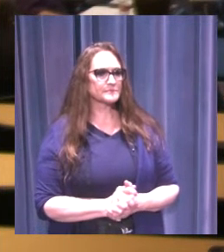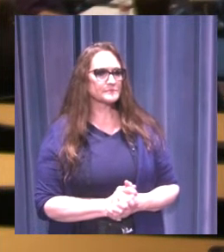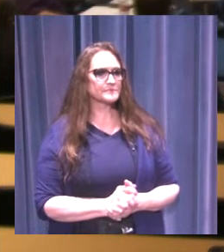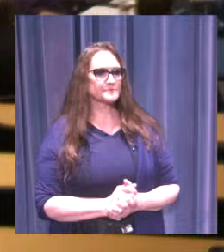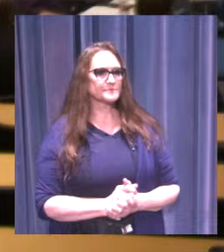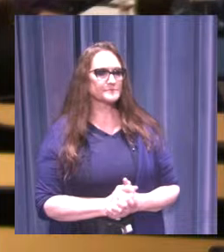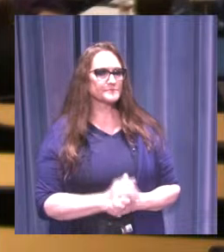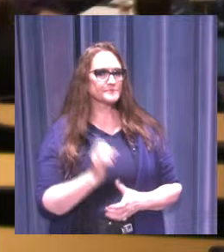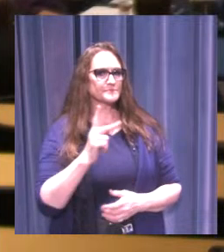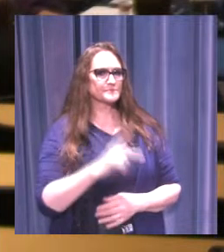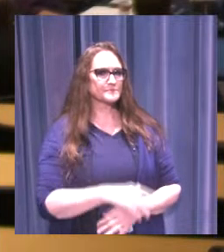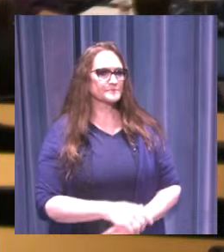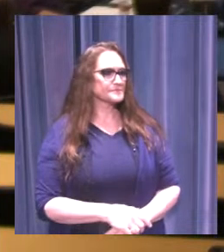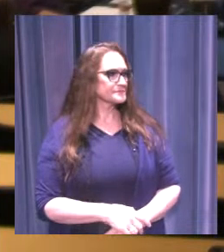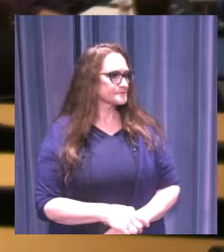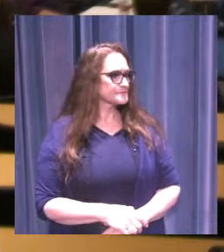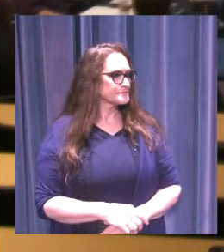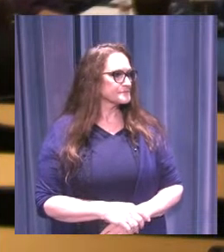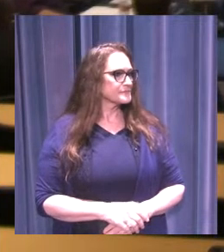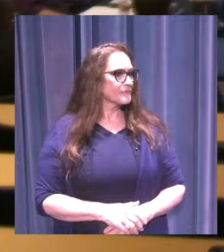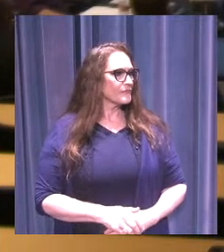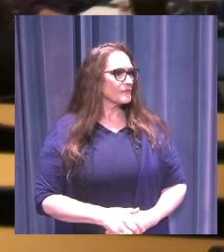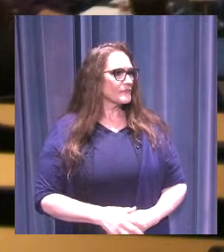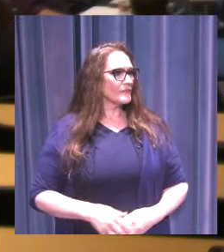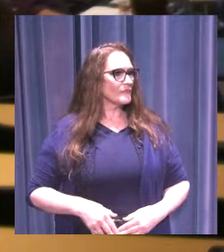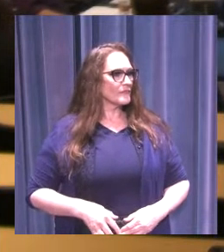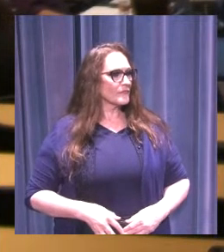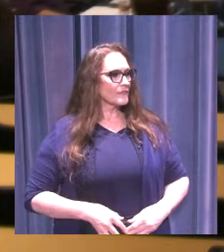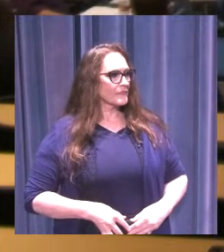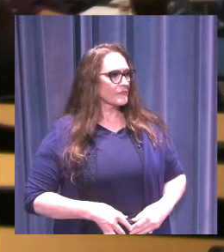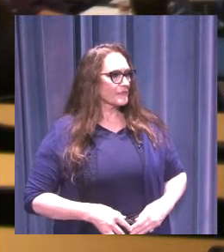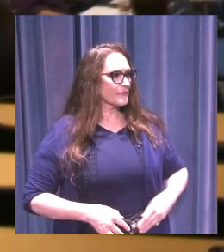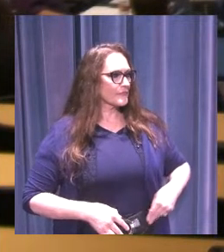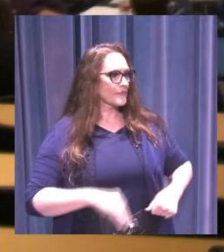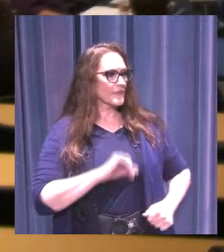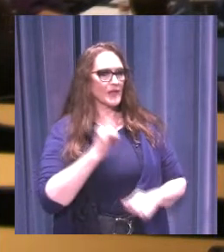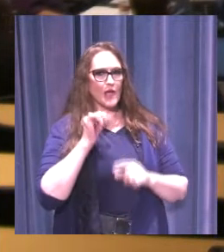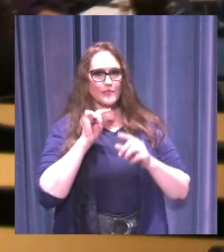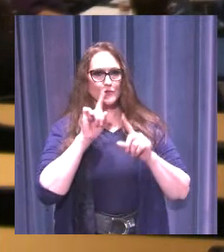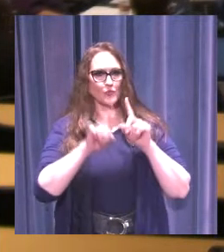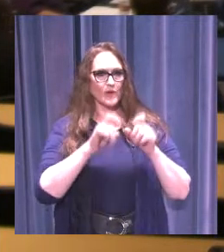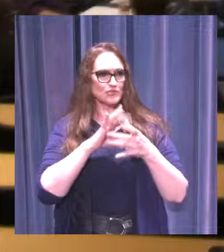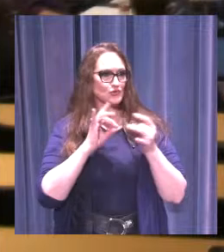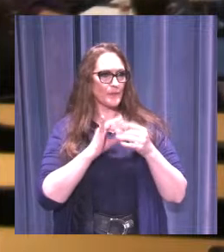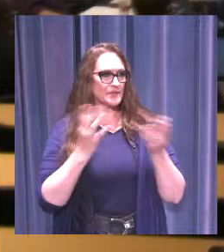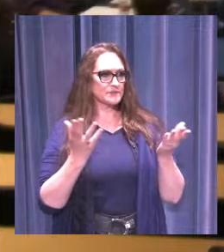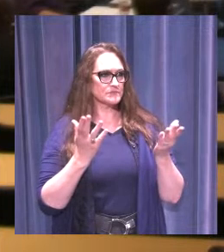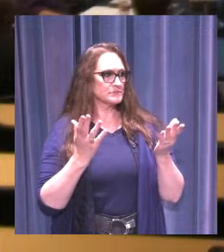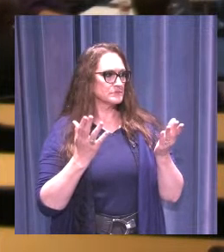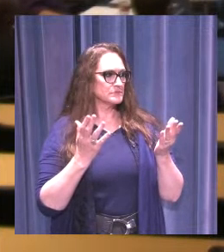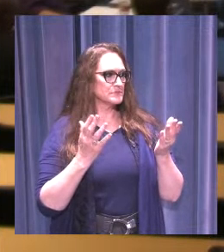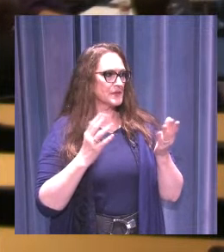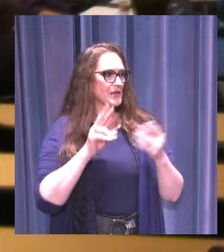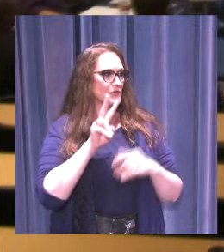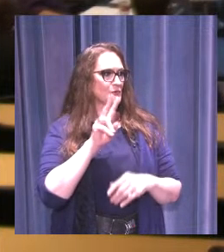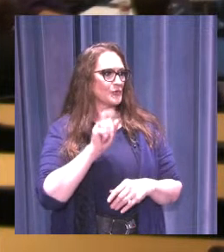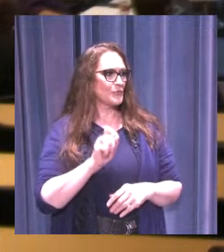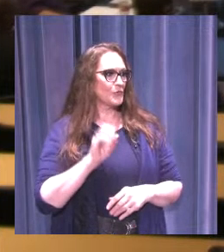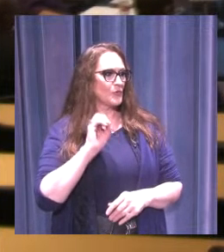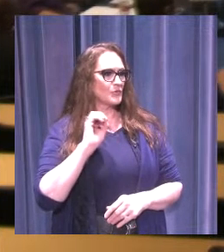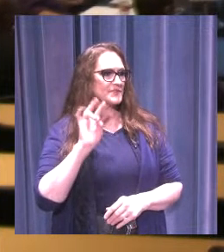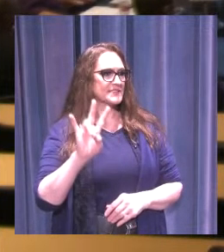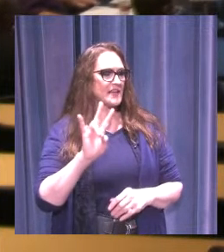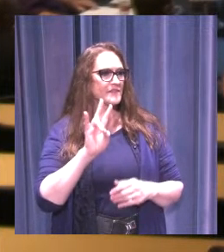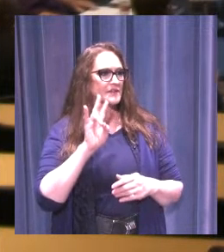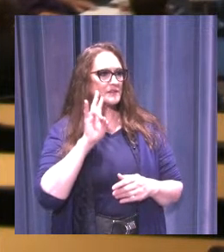Okay. Okay. Any other questions or comments? Okay. Item 2.07. We